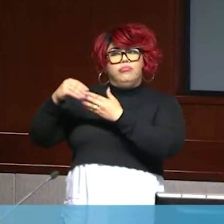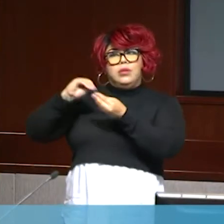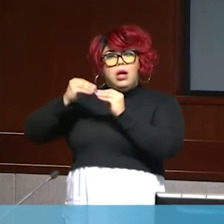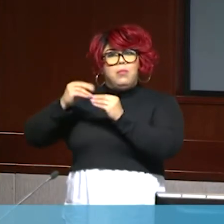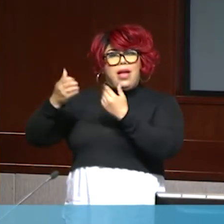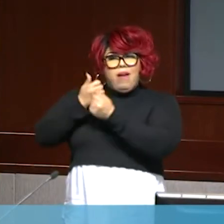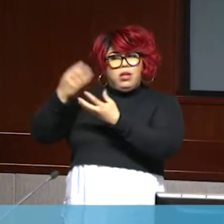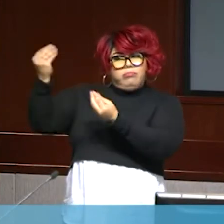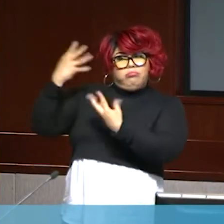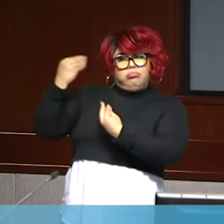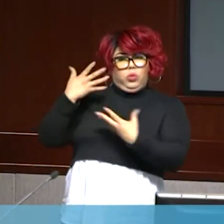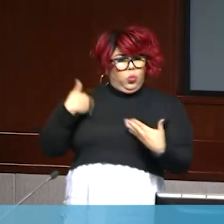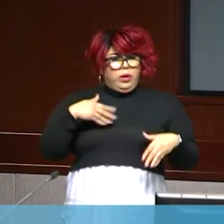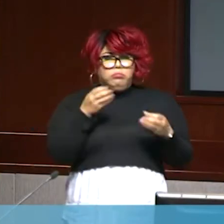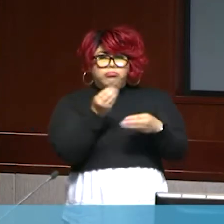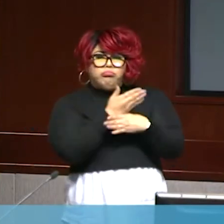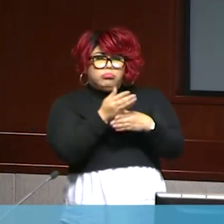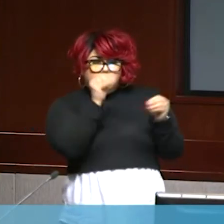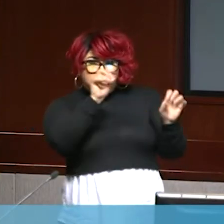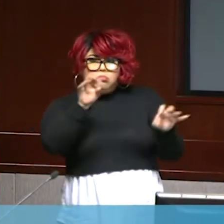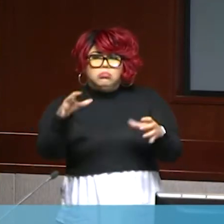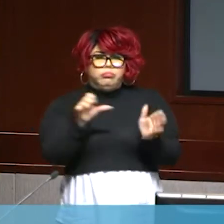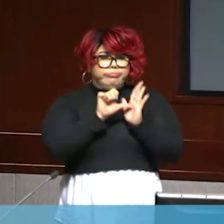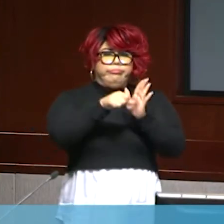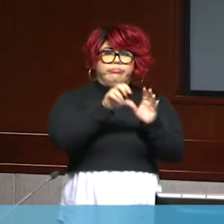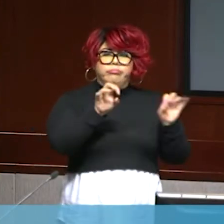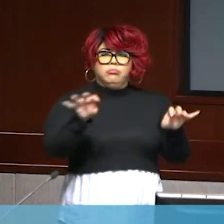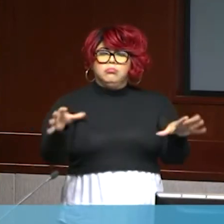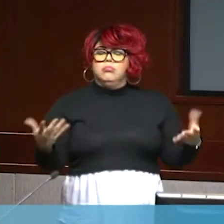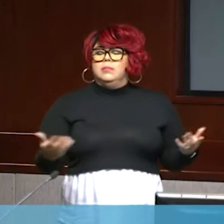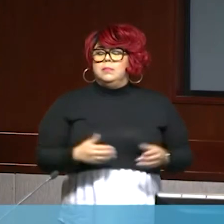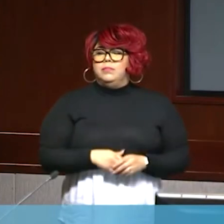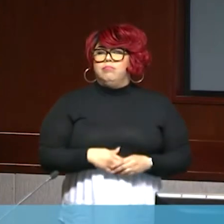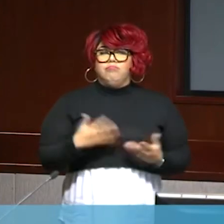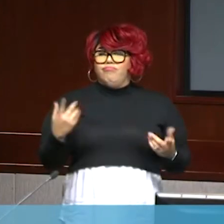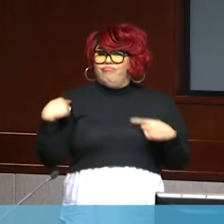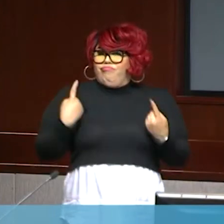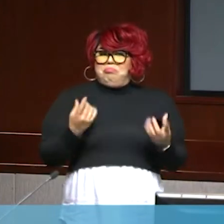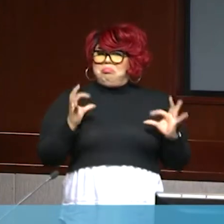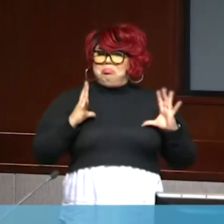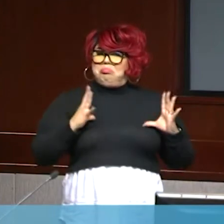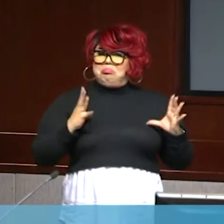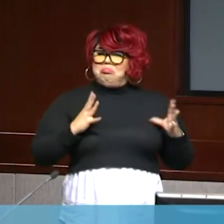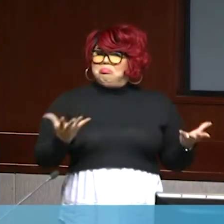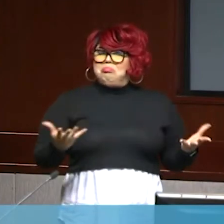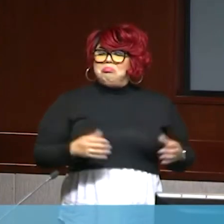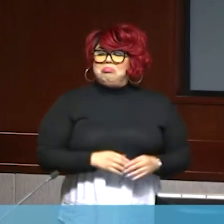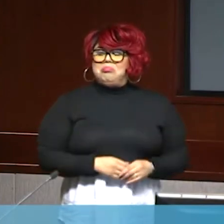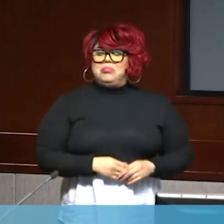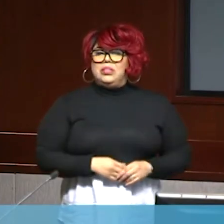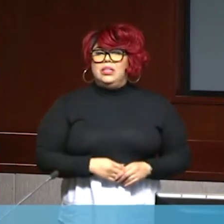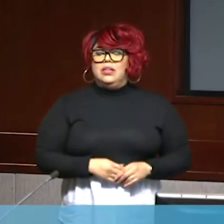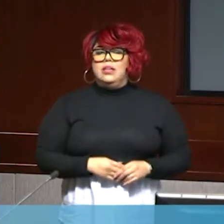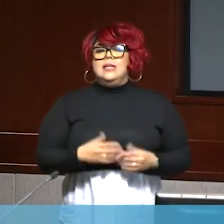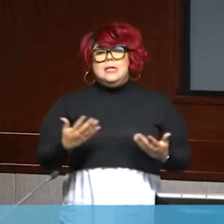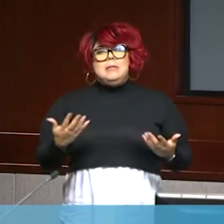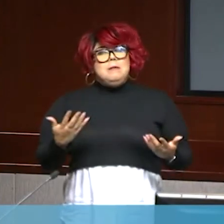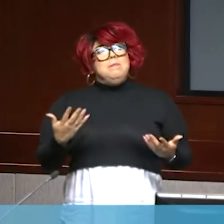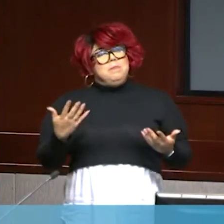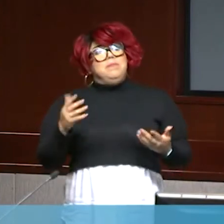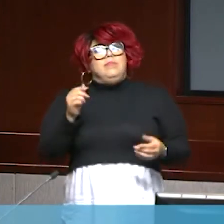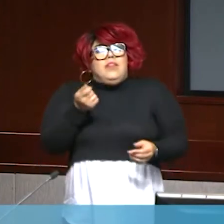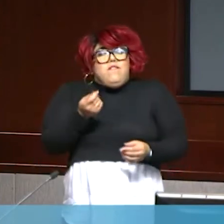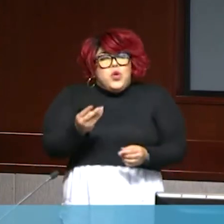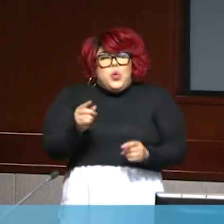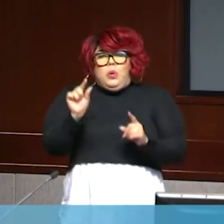directing us to do with regard to reopening. That has been working well, as Matt has said. There have been some outliers